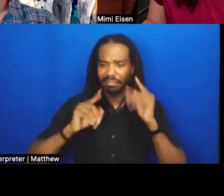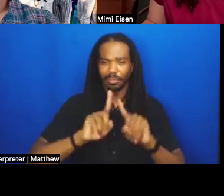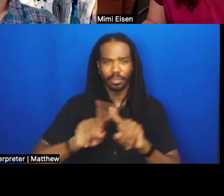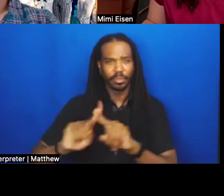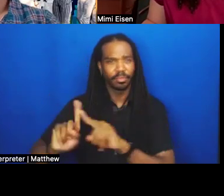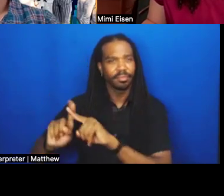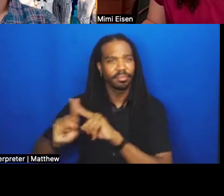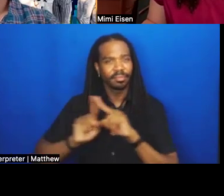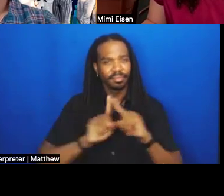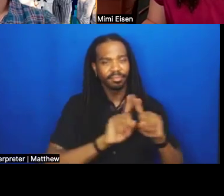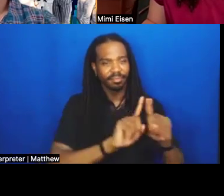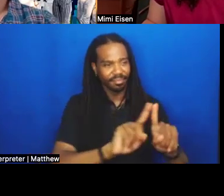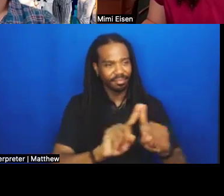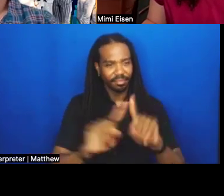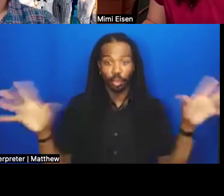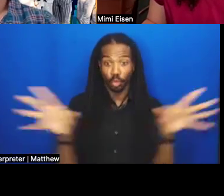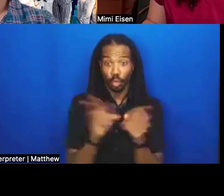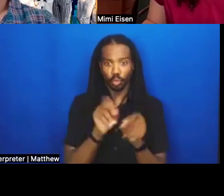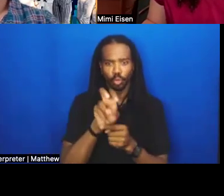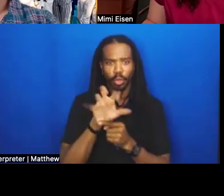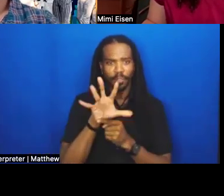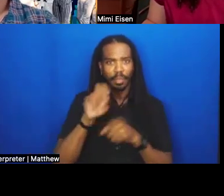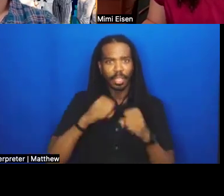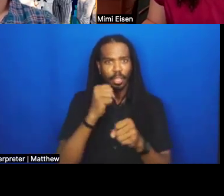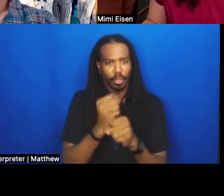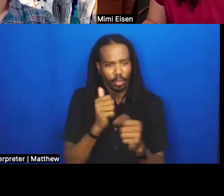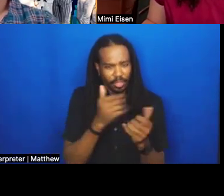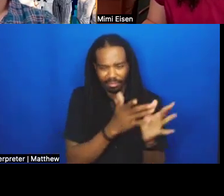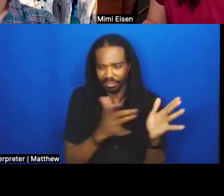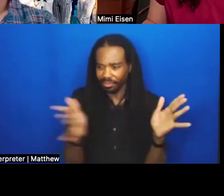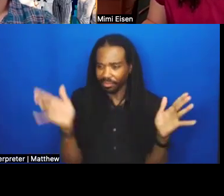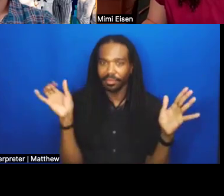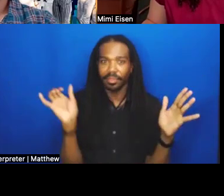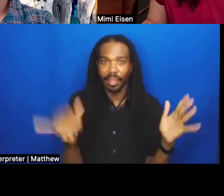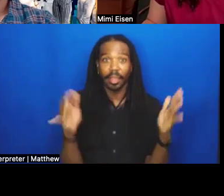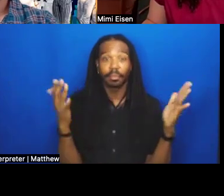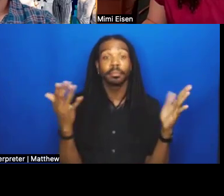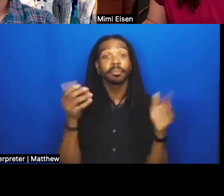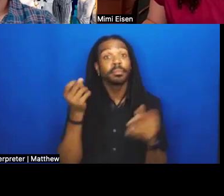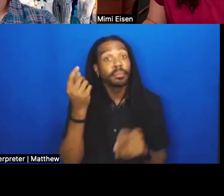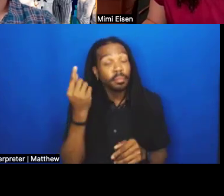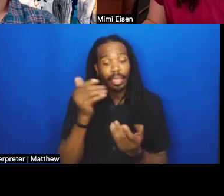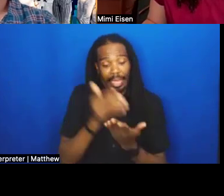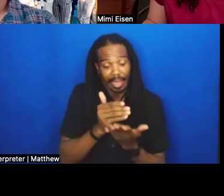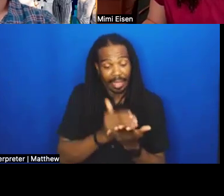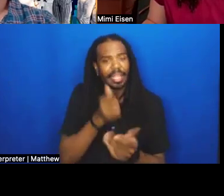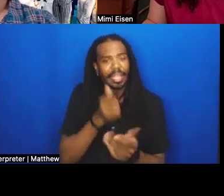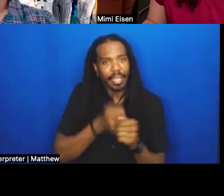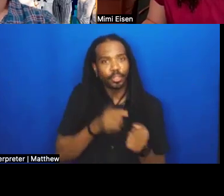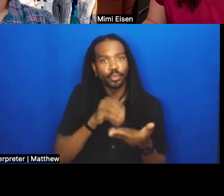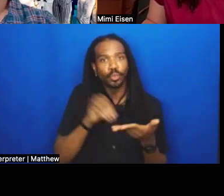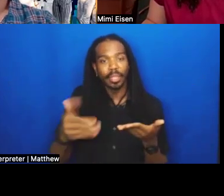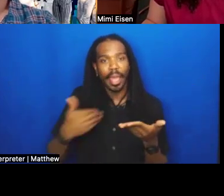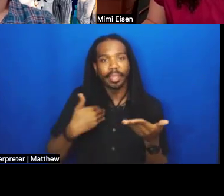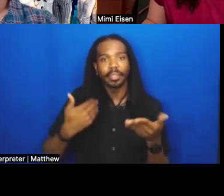years between then and now. So in the lesson, each student gets a primary source to read and analyze, and